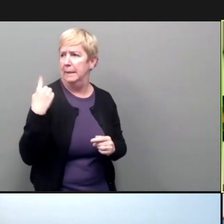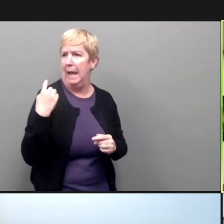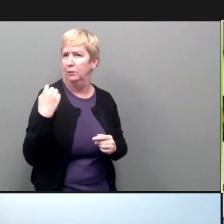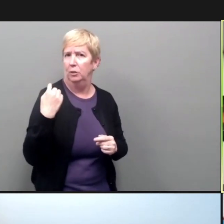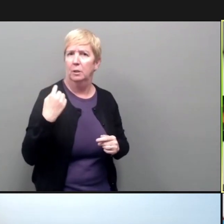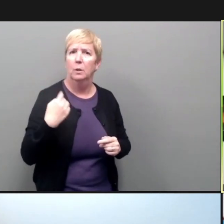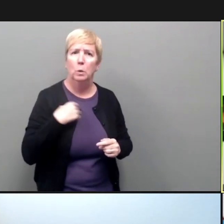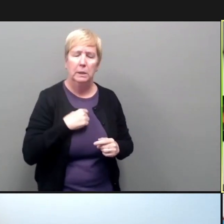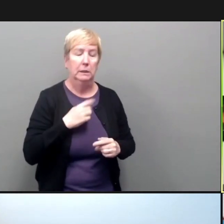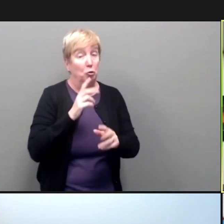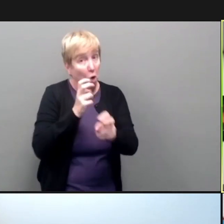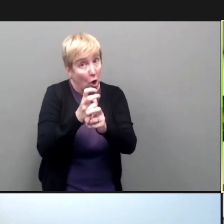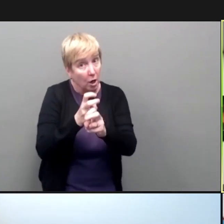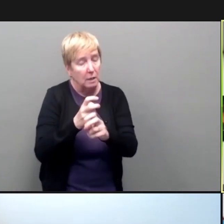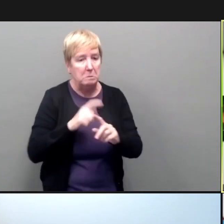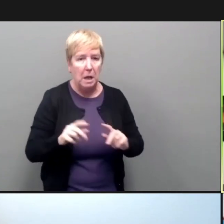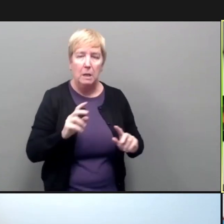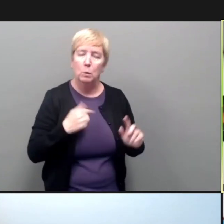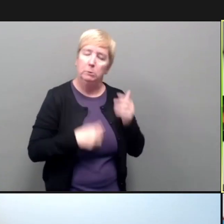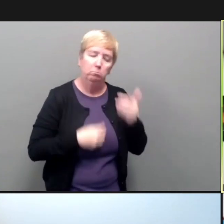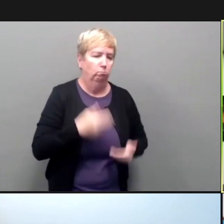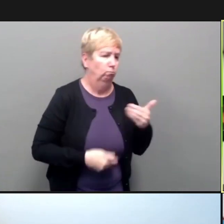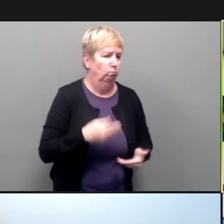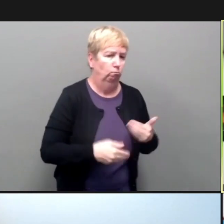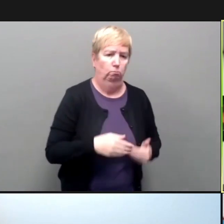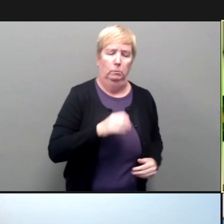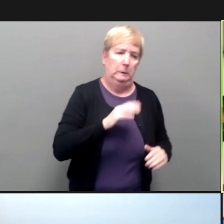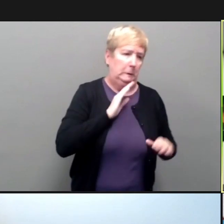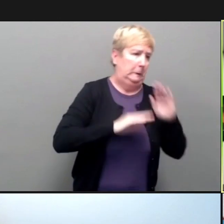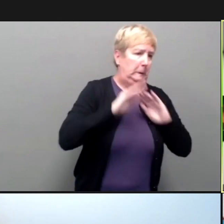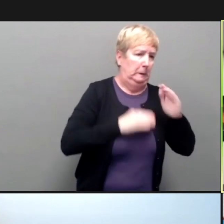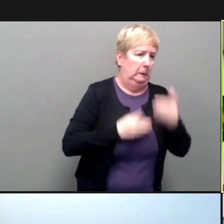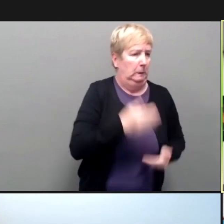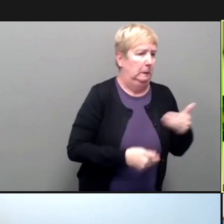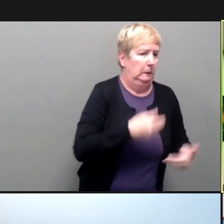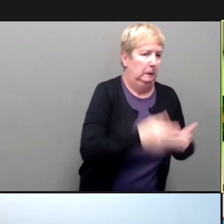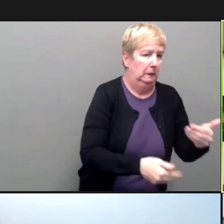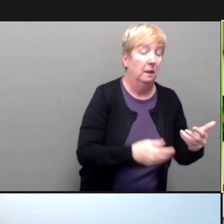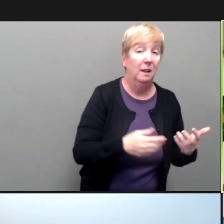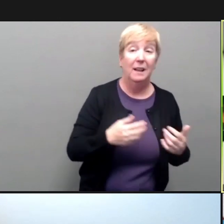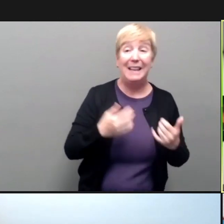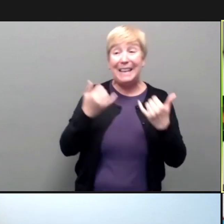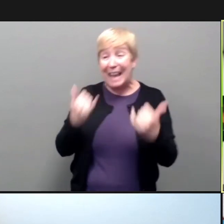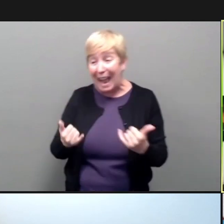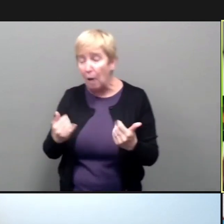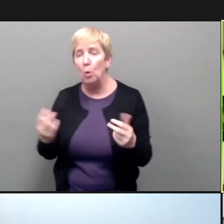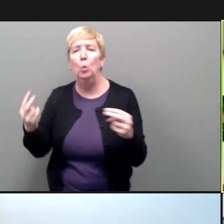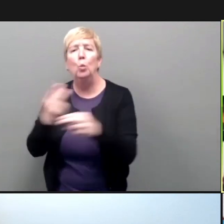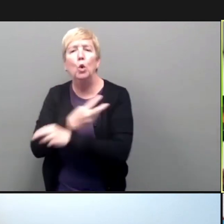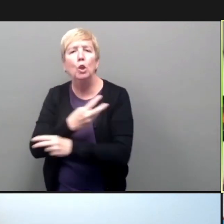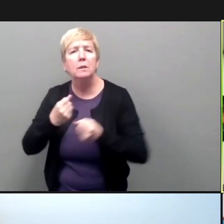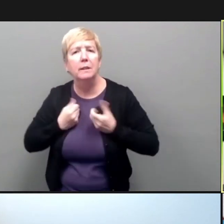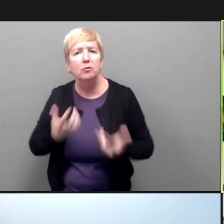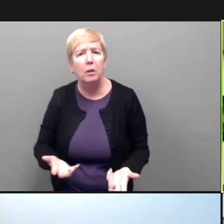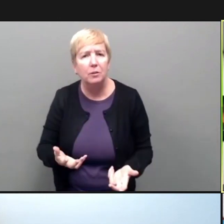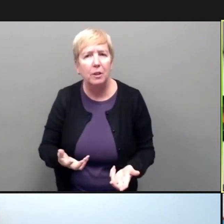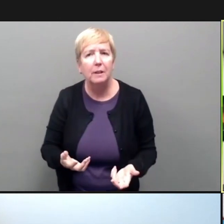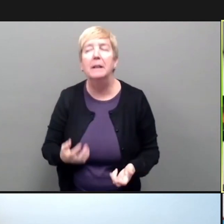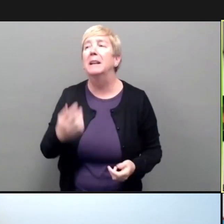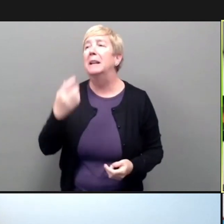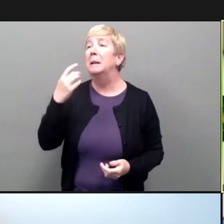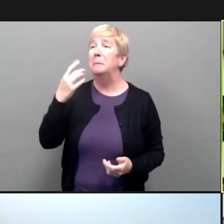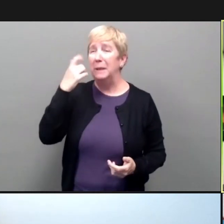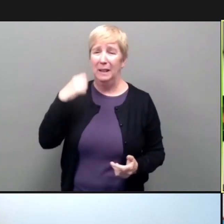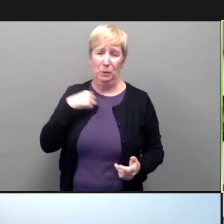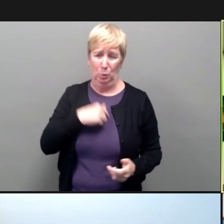got through it. But the exhaustion that they're experiencing now is much worse because they're dealing with